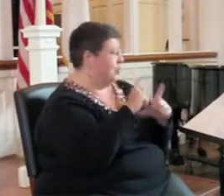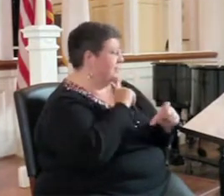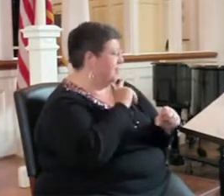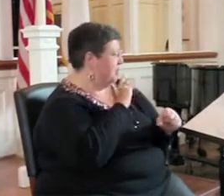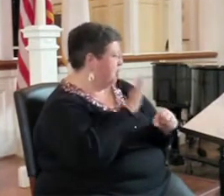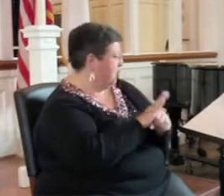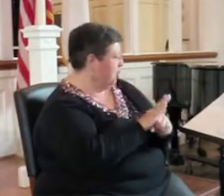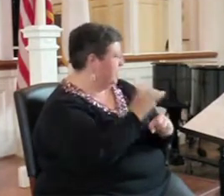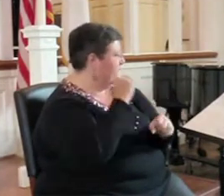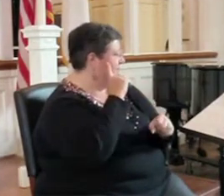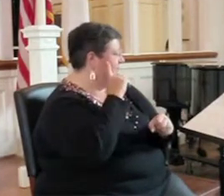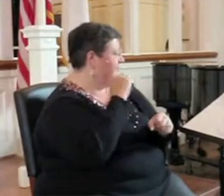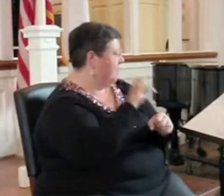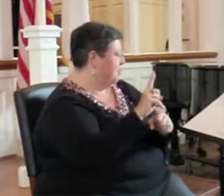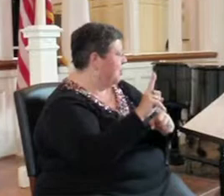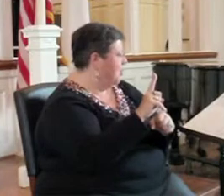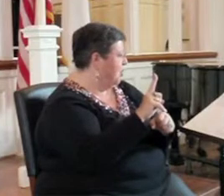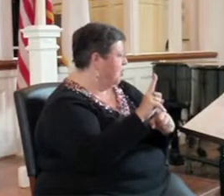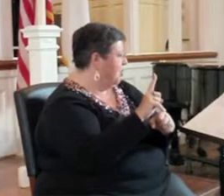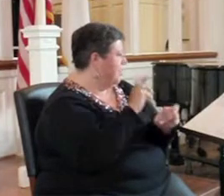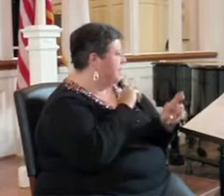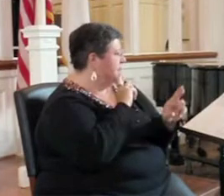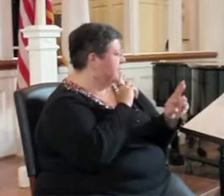the responses.